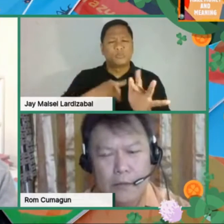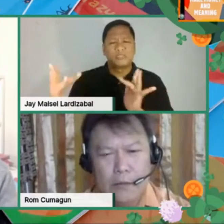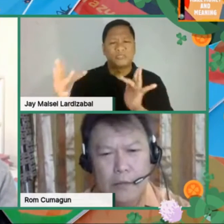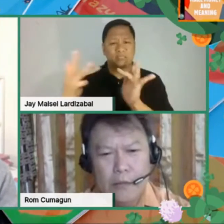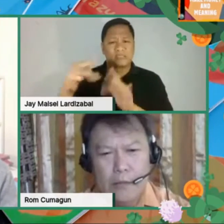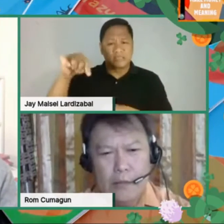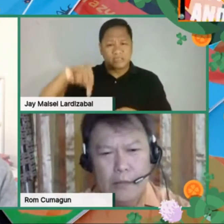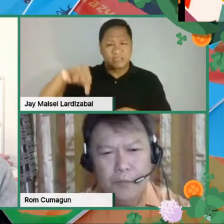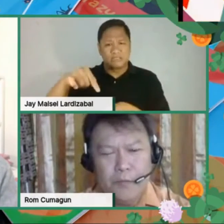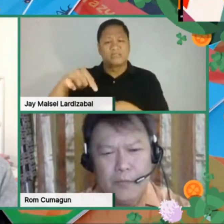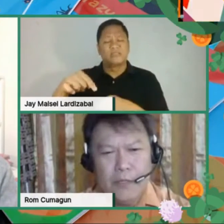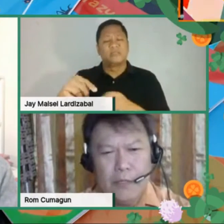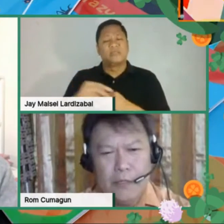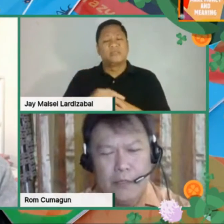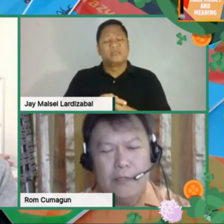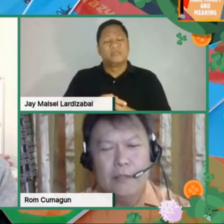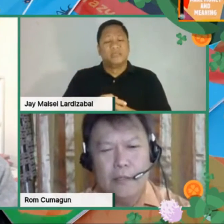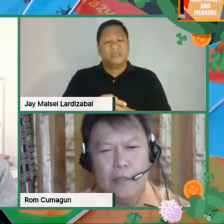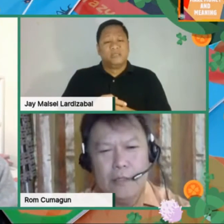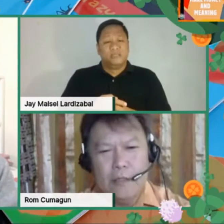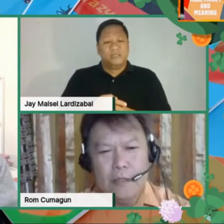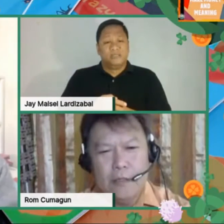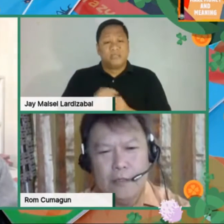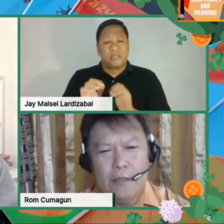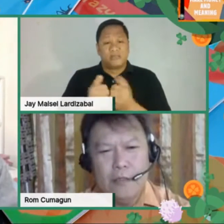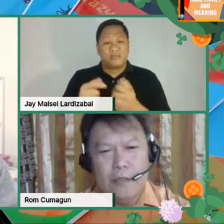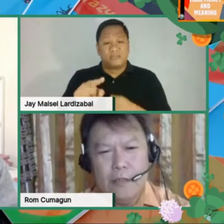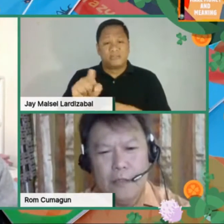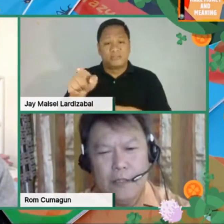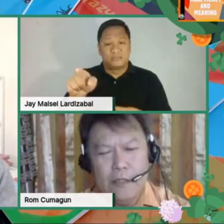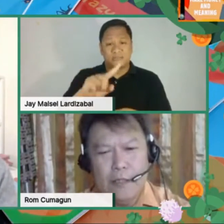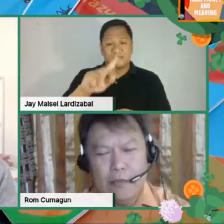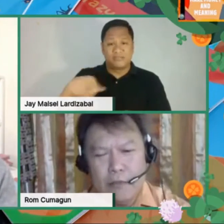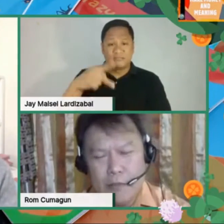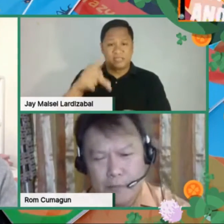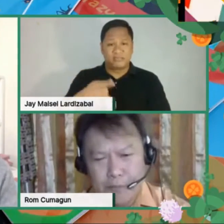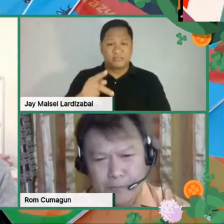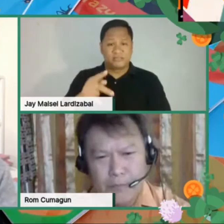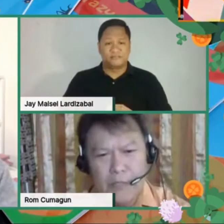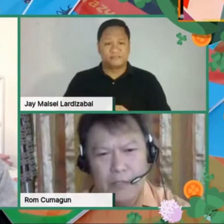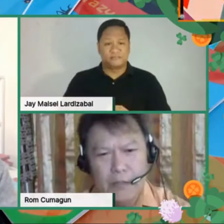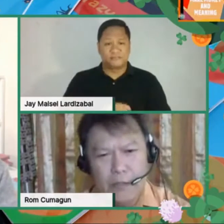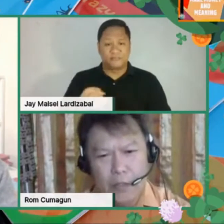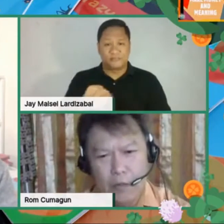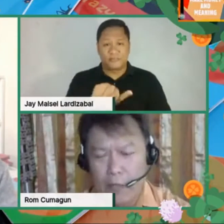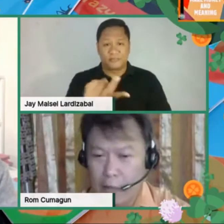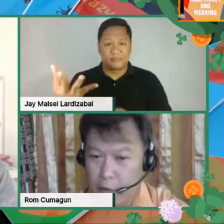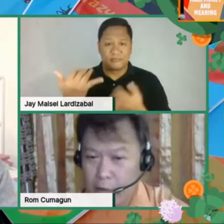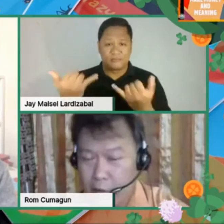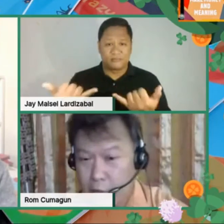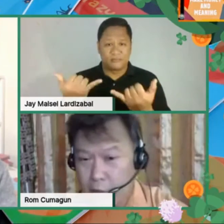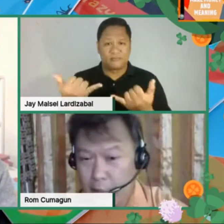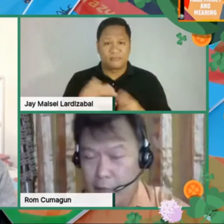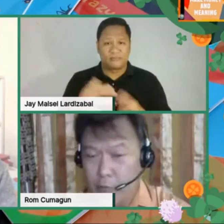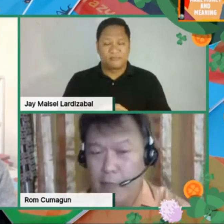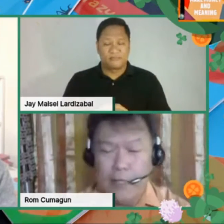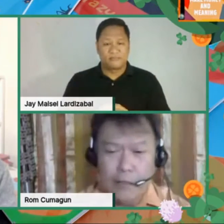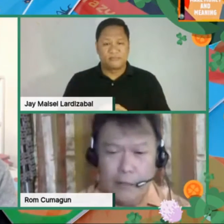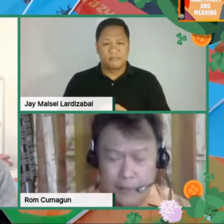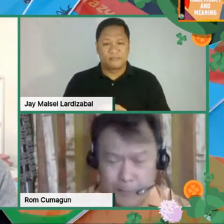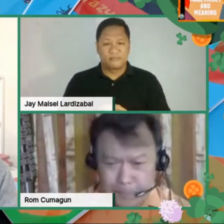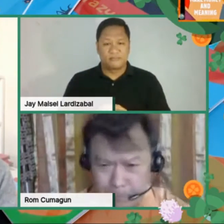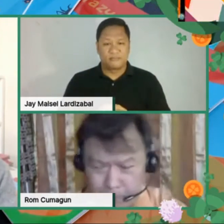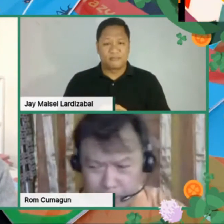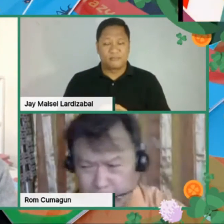sa Pilipinas. Kumusta naman dyan ang sitwasyon ngayon? How many na Yes. po ba ang Oh, cases?